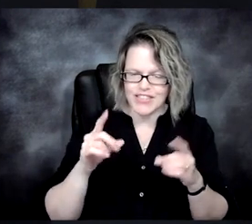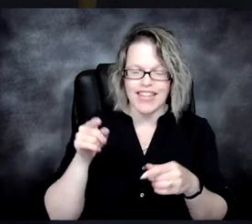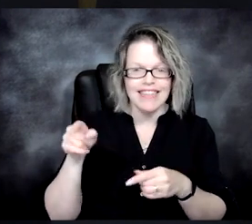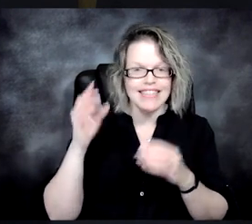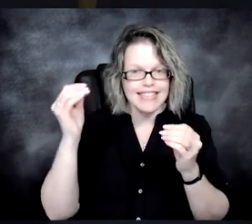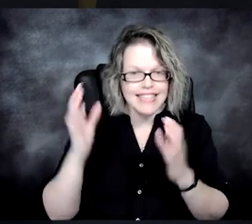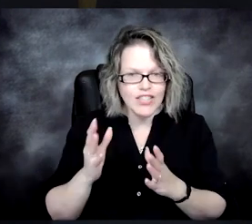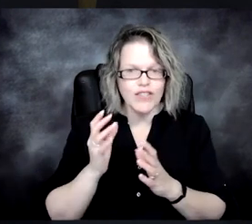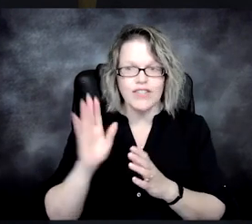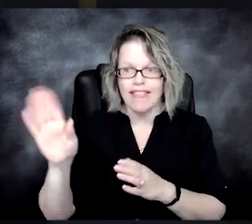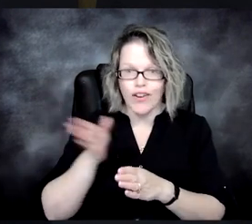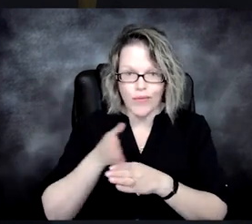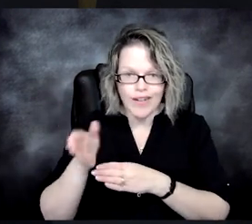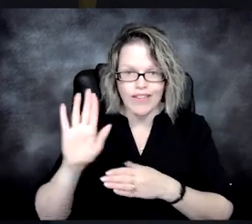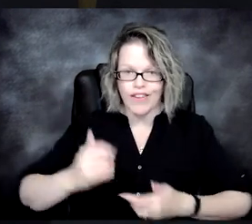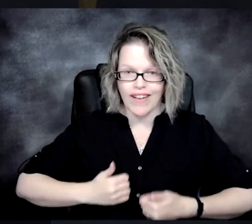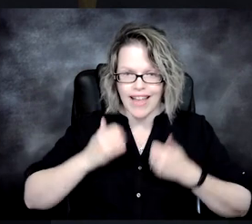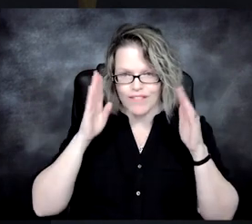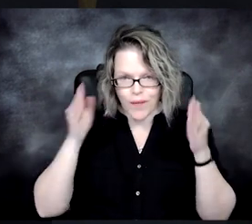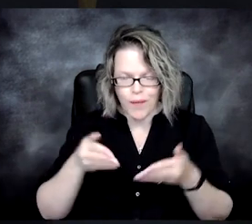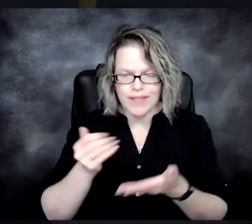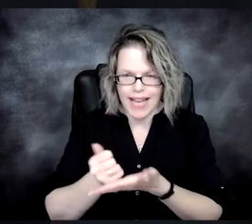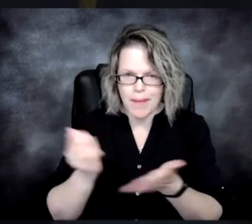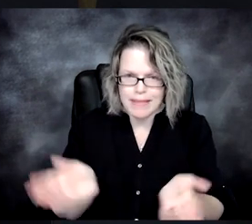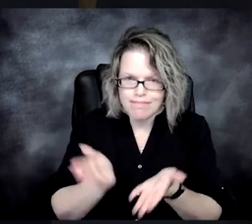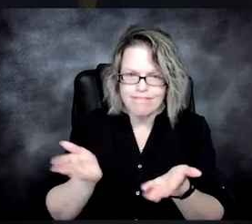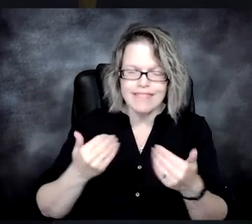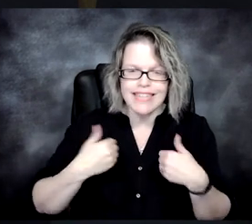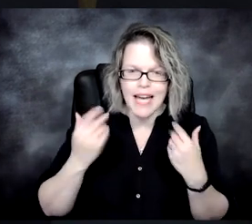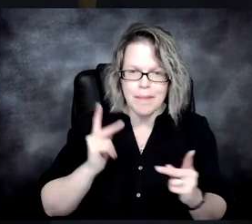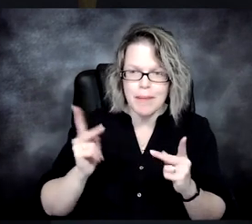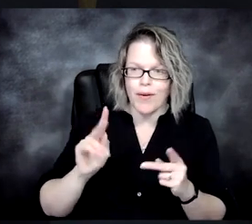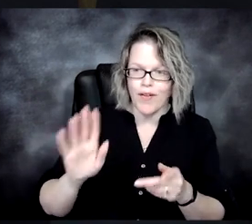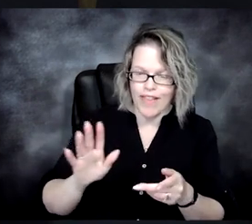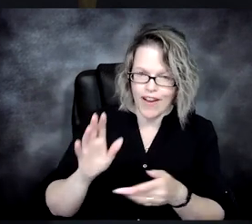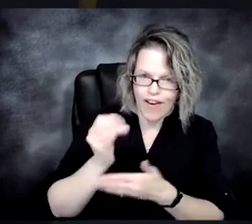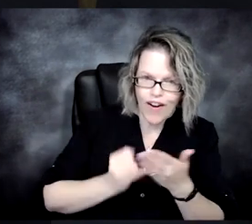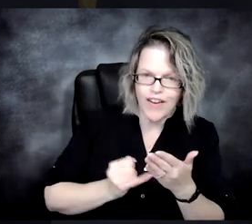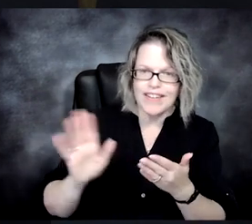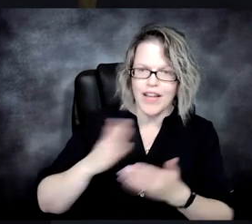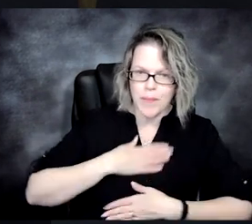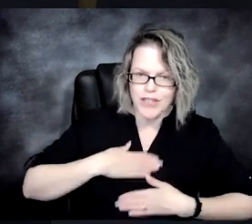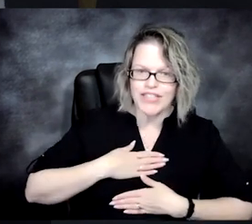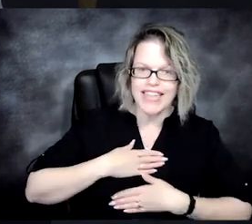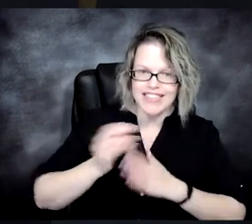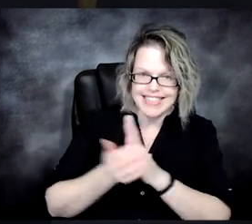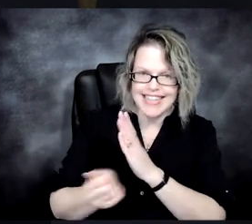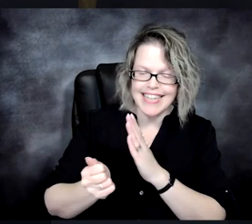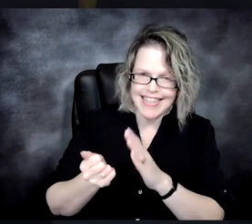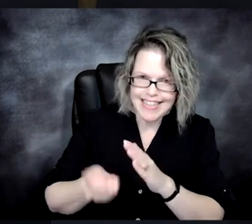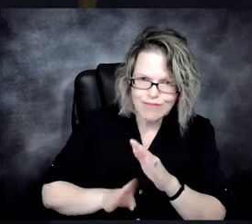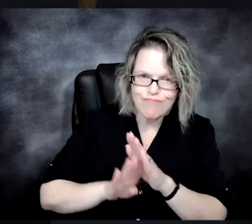their careers and their lives out of helping develop young people, their sense of art, their inspiration, their appreciation, and as we know, a